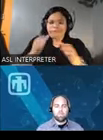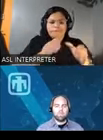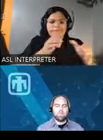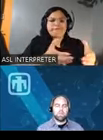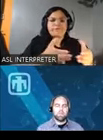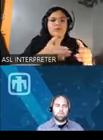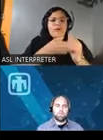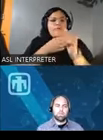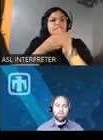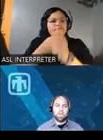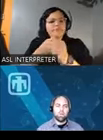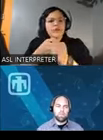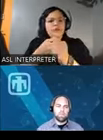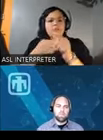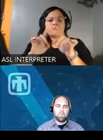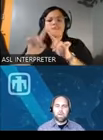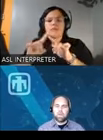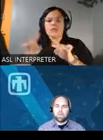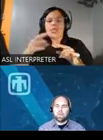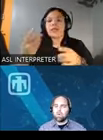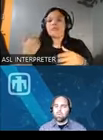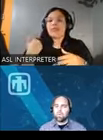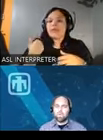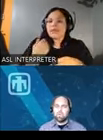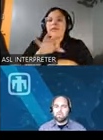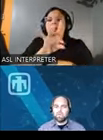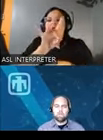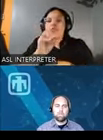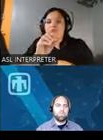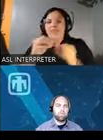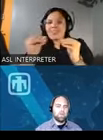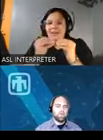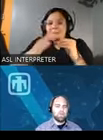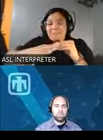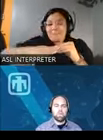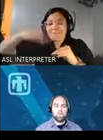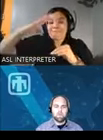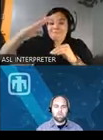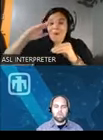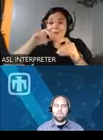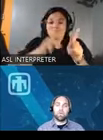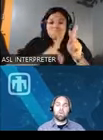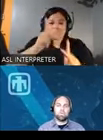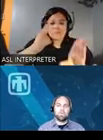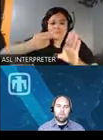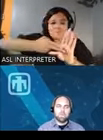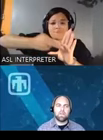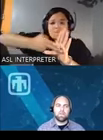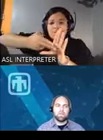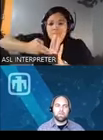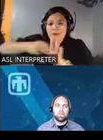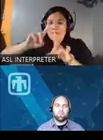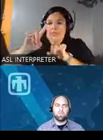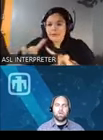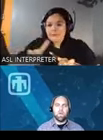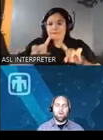we have formed an advisory group of over 80 members from academia, public and private sectors, community-based and environmental organizations, and other related